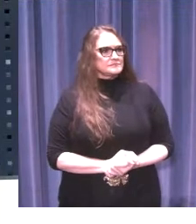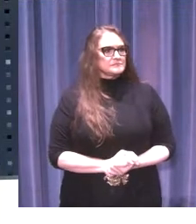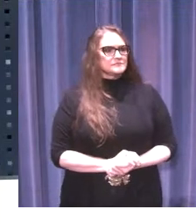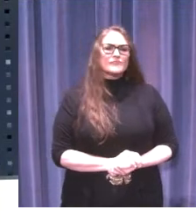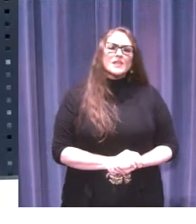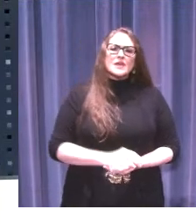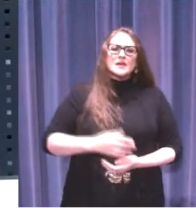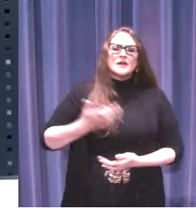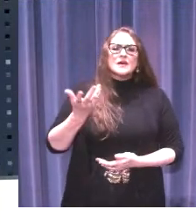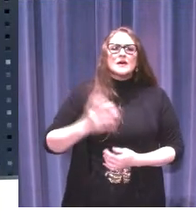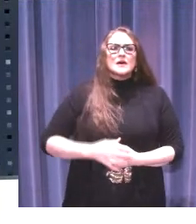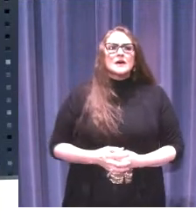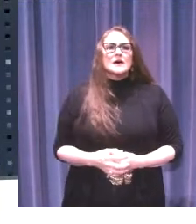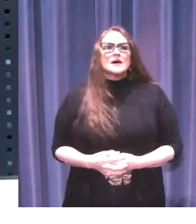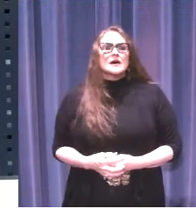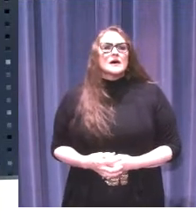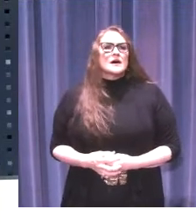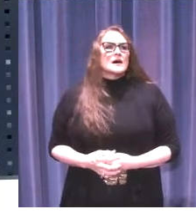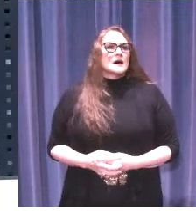I